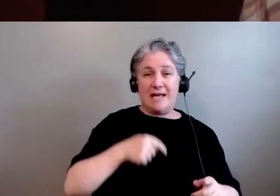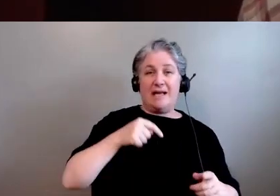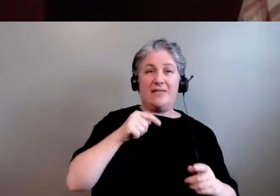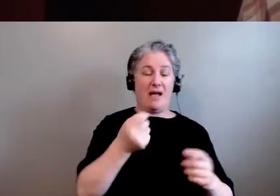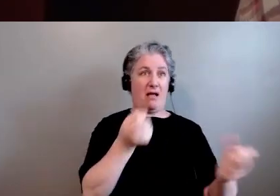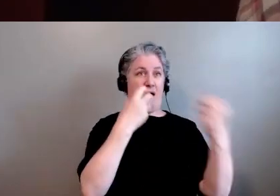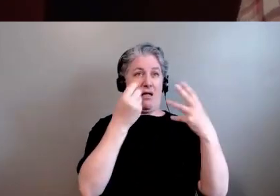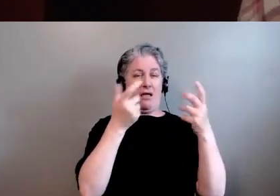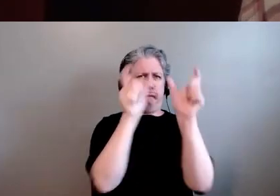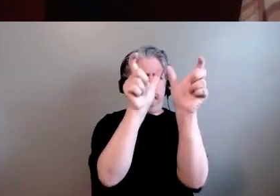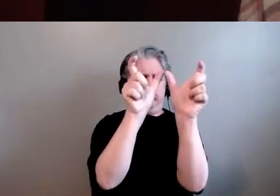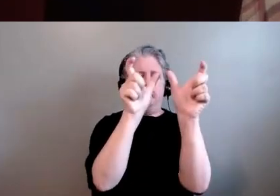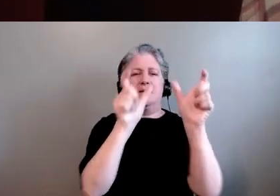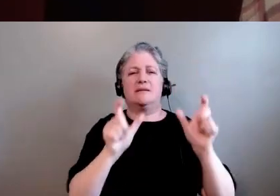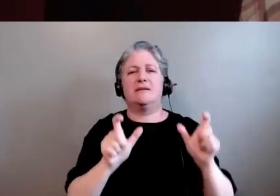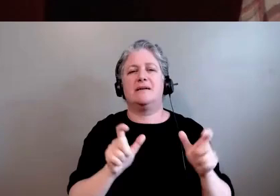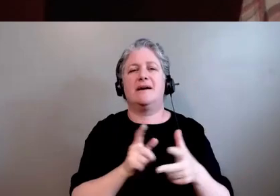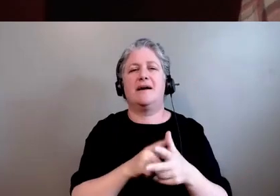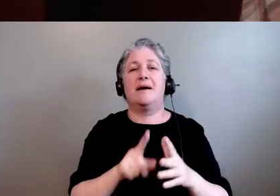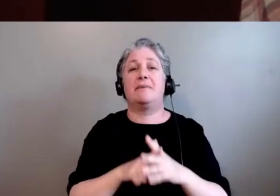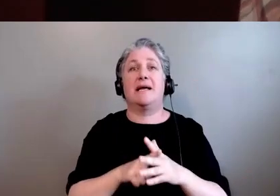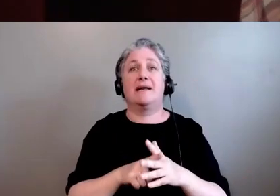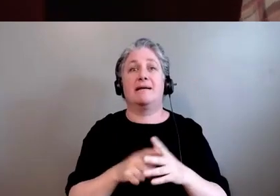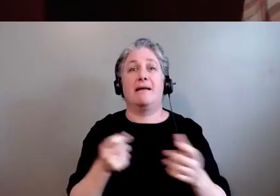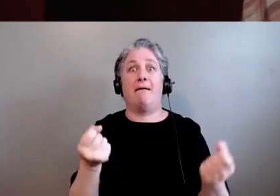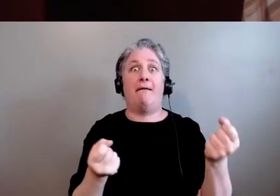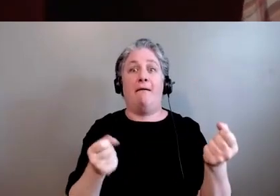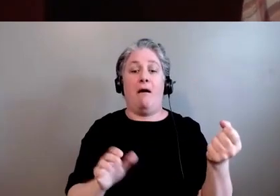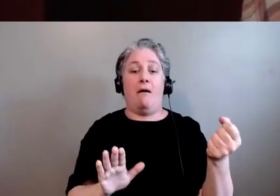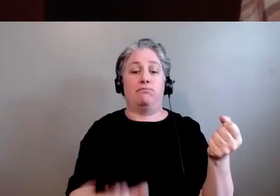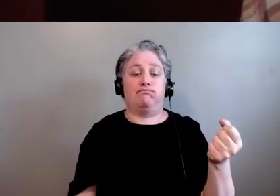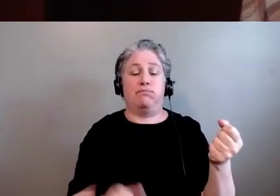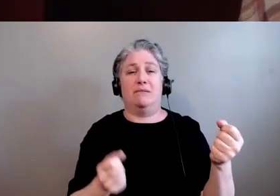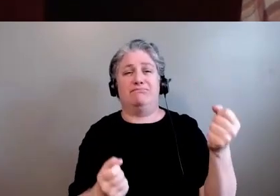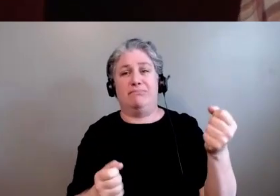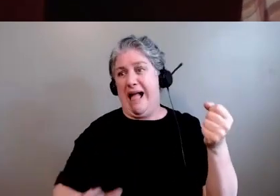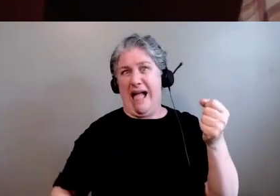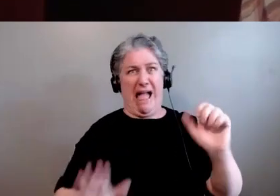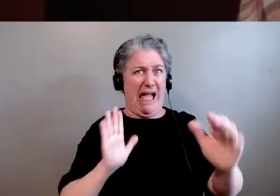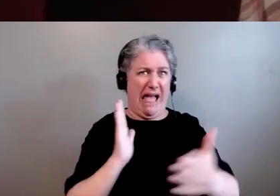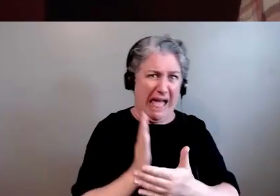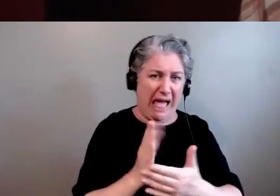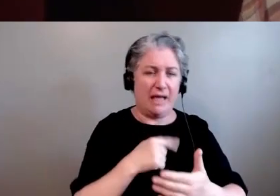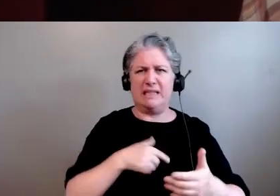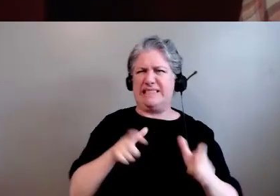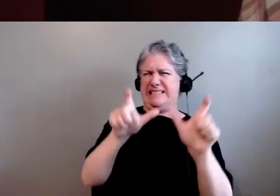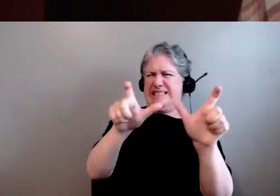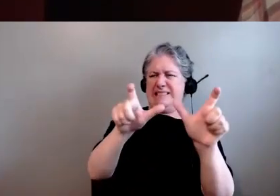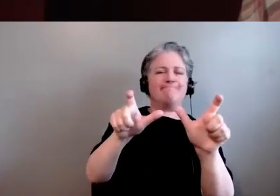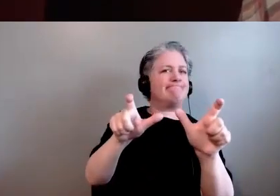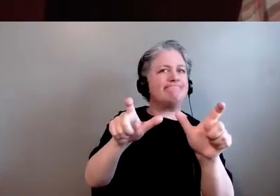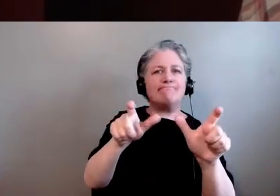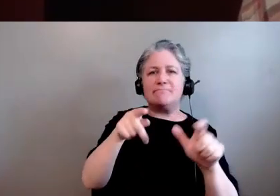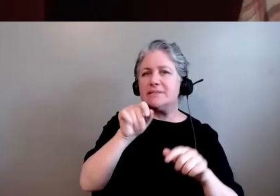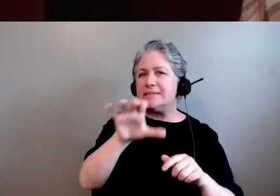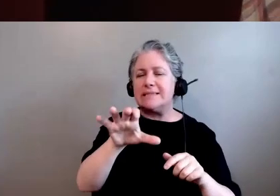So there's the beginning, the foot on the pedal, but the brake also seems to be slightly less efficient for our patients